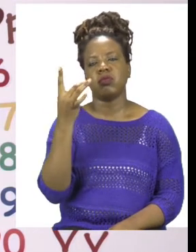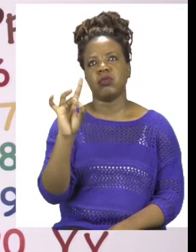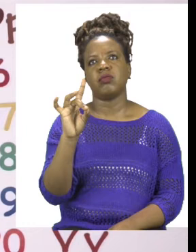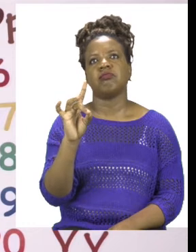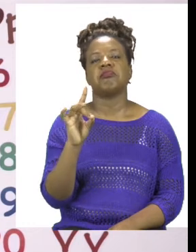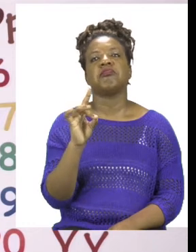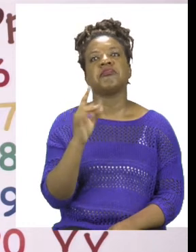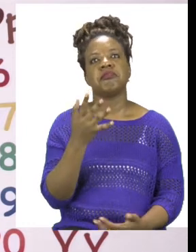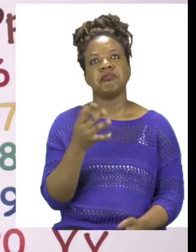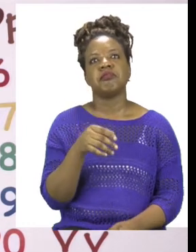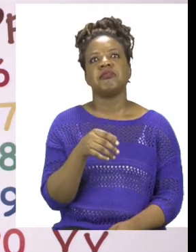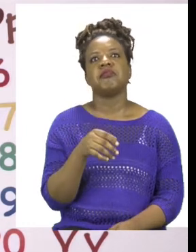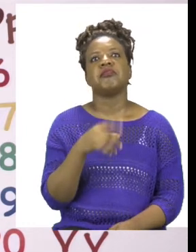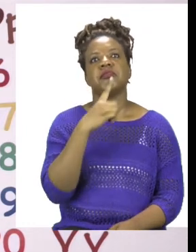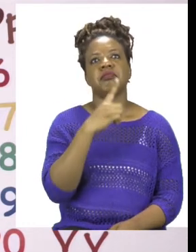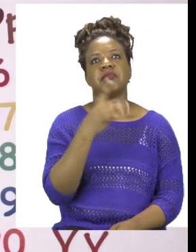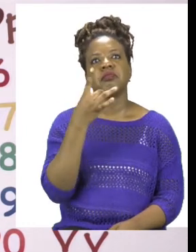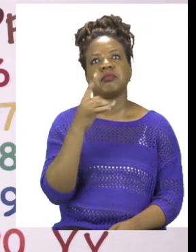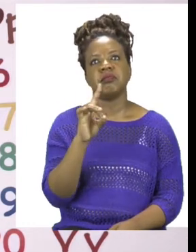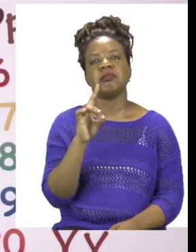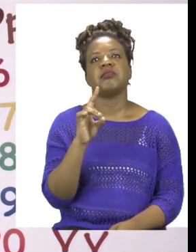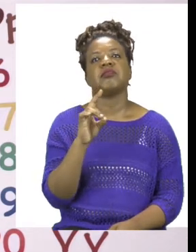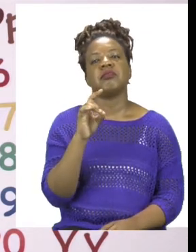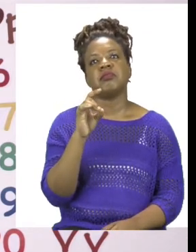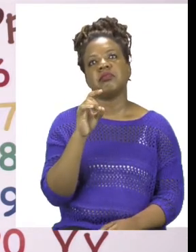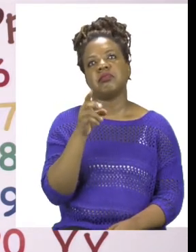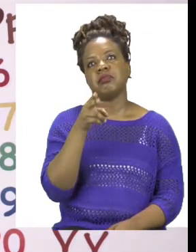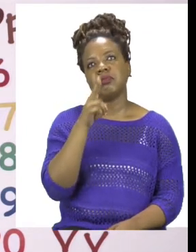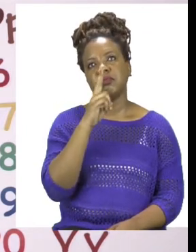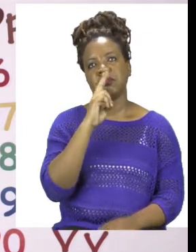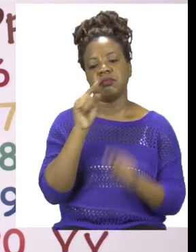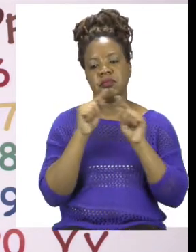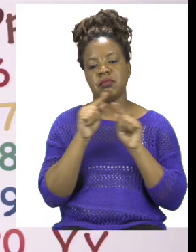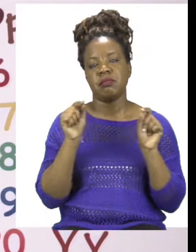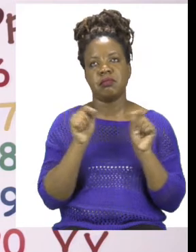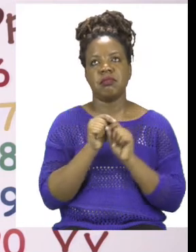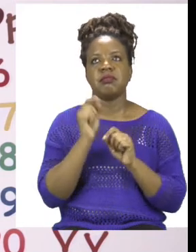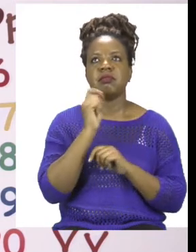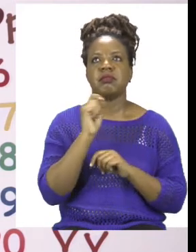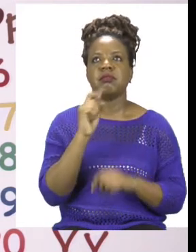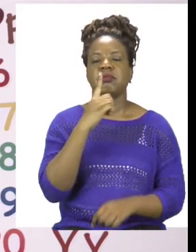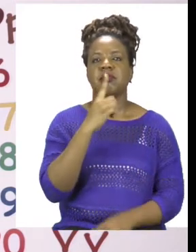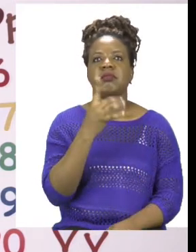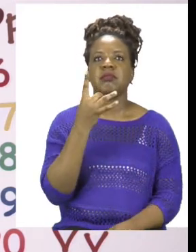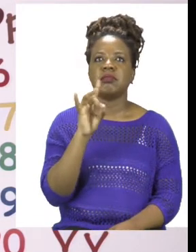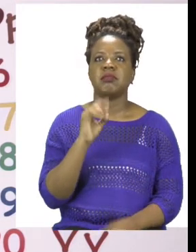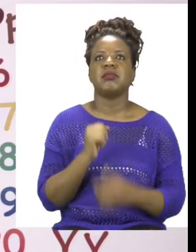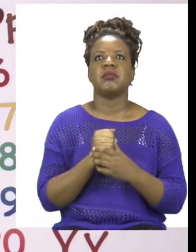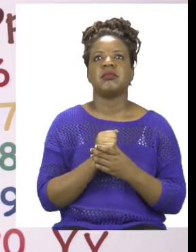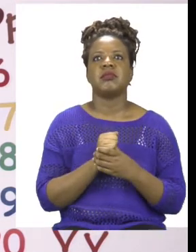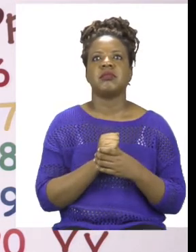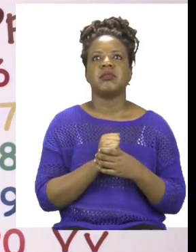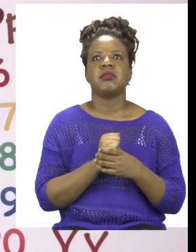18. So 18 is our final answer. So now the whole sum